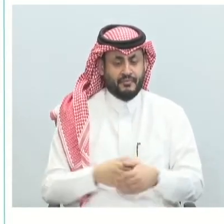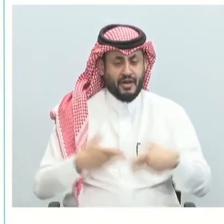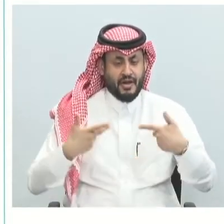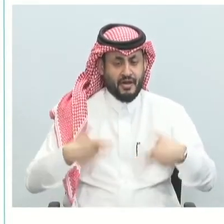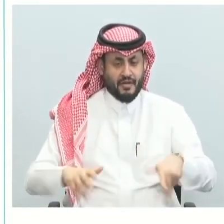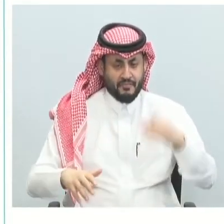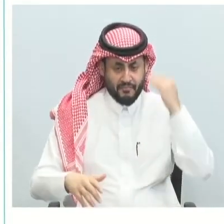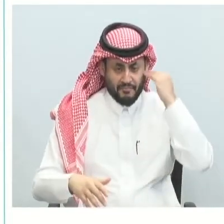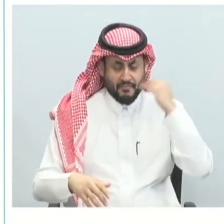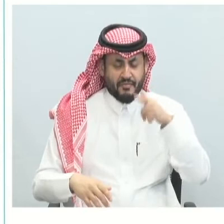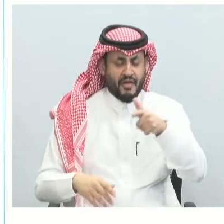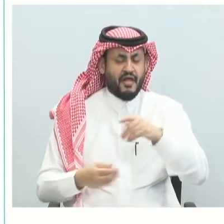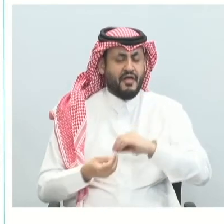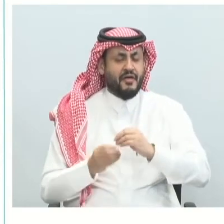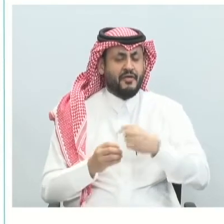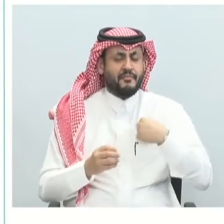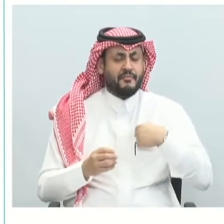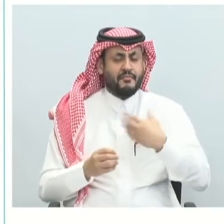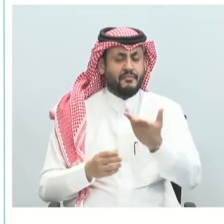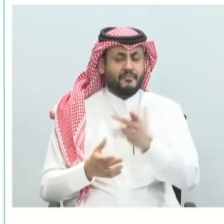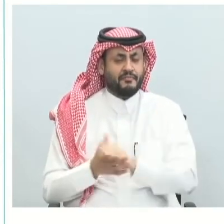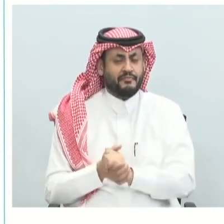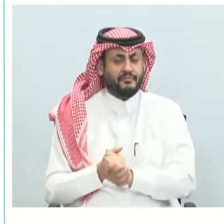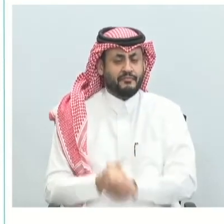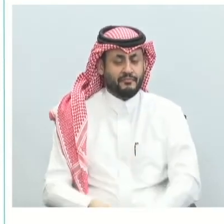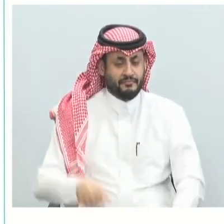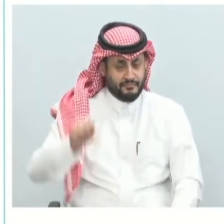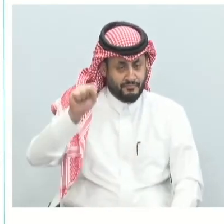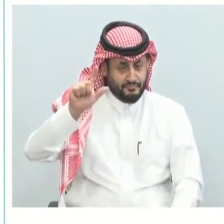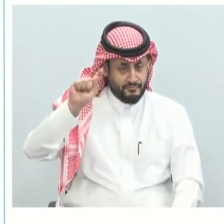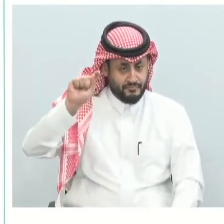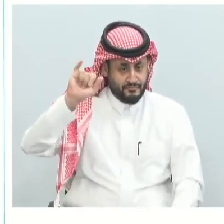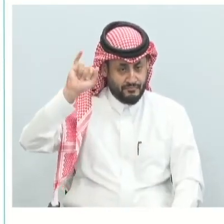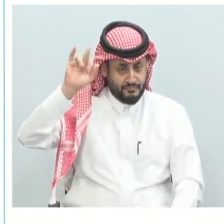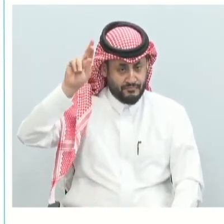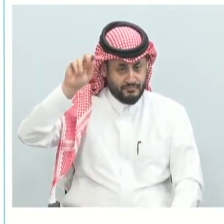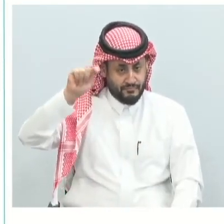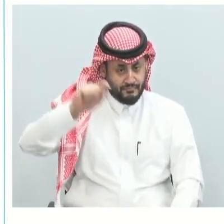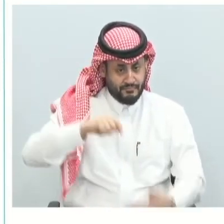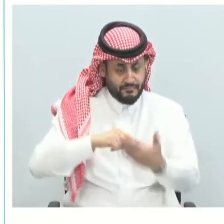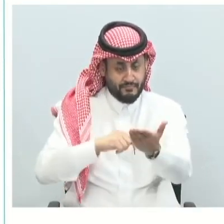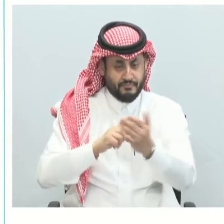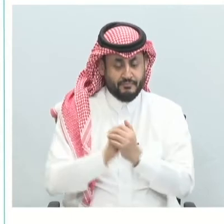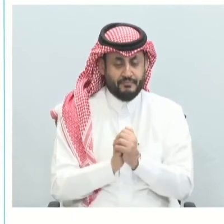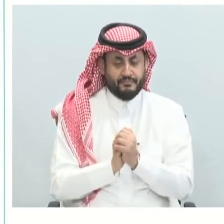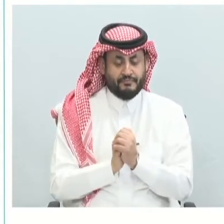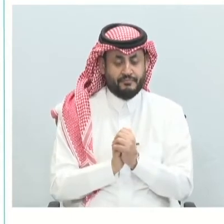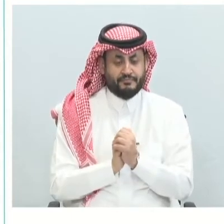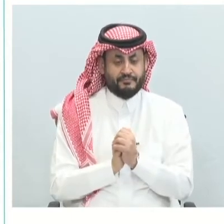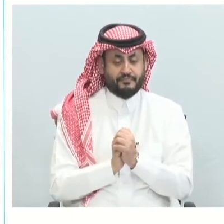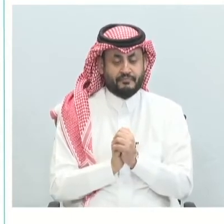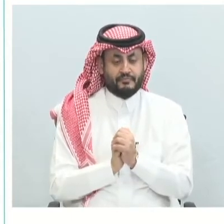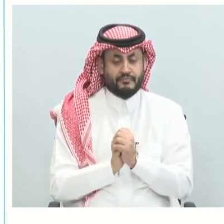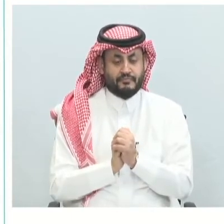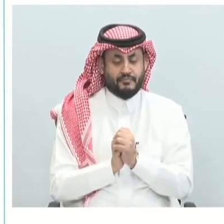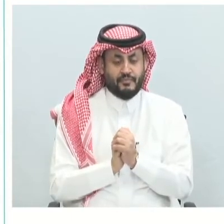about this white? Yes, what is this? This is a skirt. Excellent. So we have a skirt.